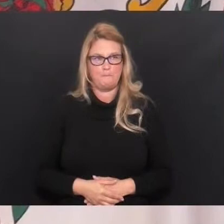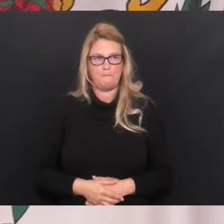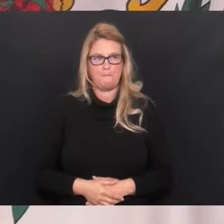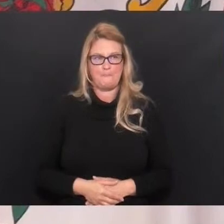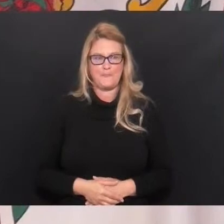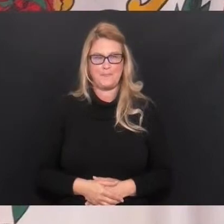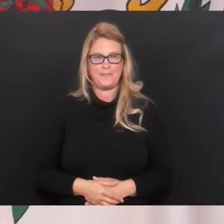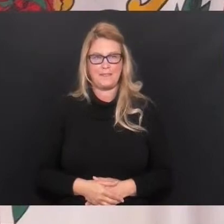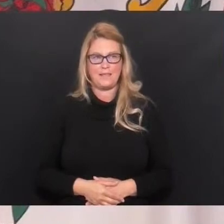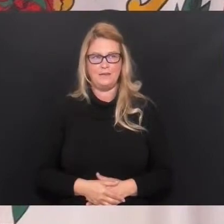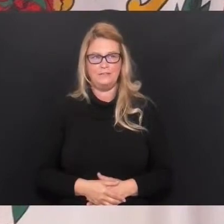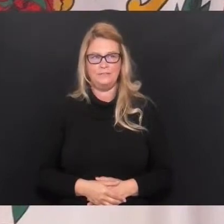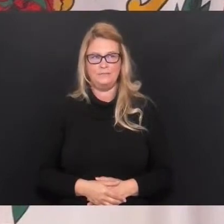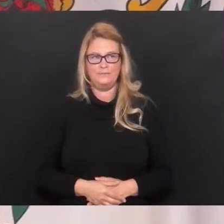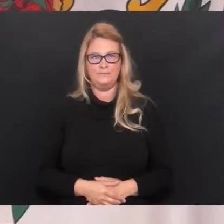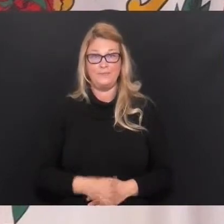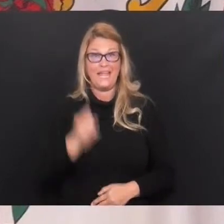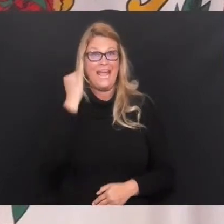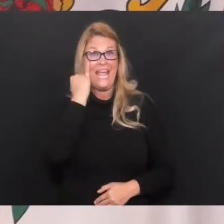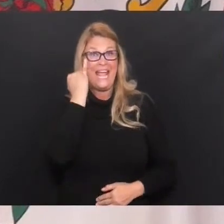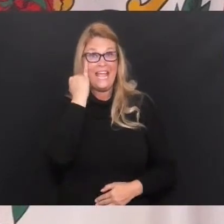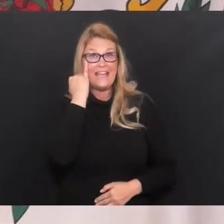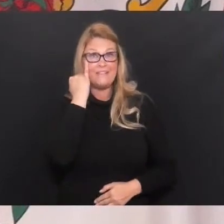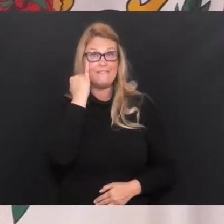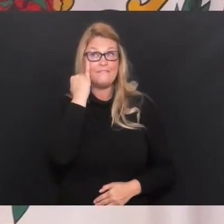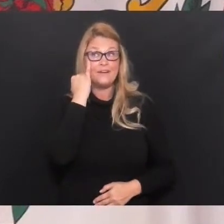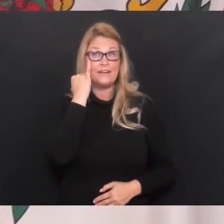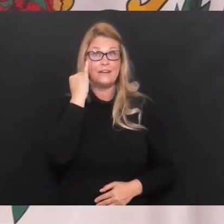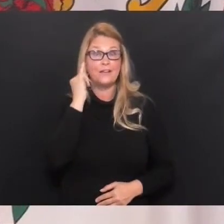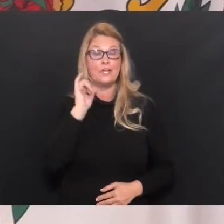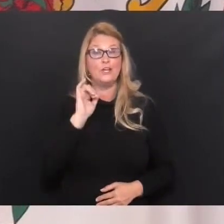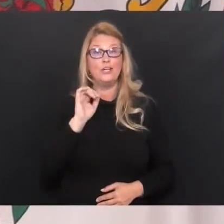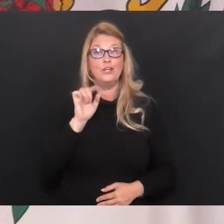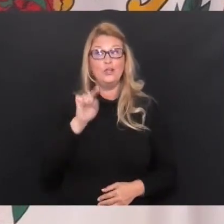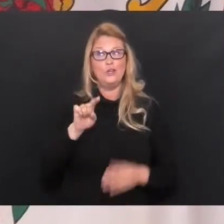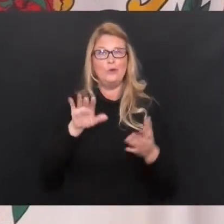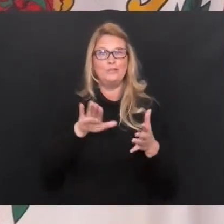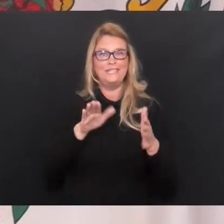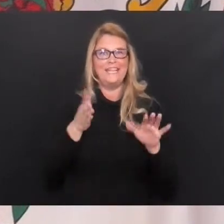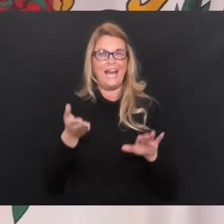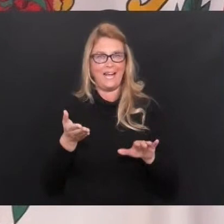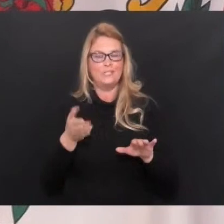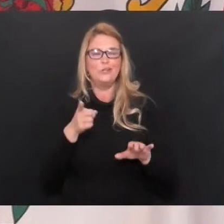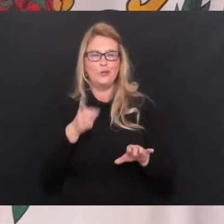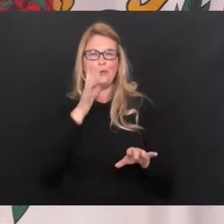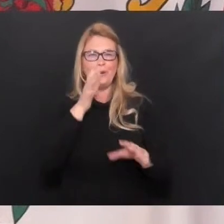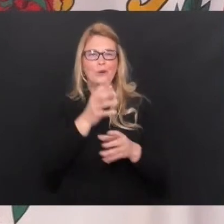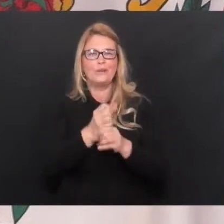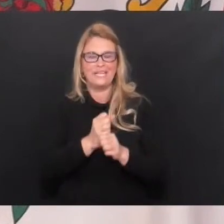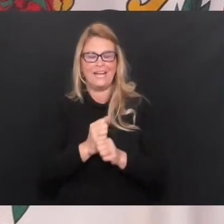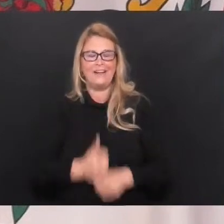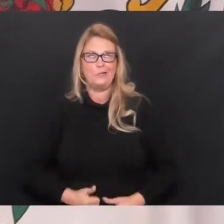But if that were to happen, you're absolutely still going to receive, or your loved ones are still going to receive the life